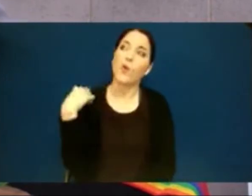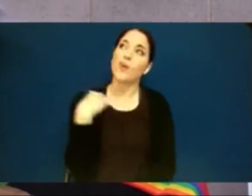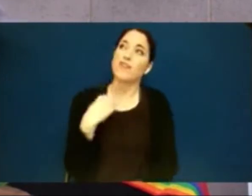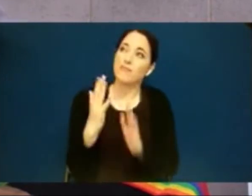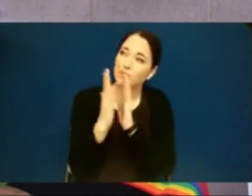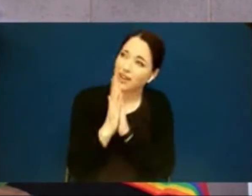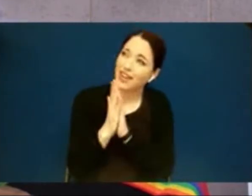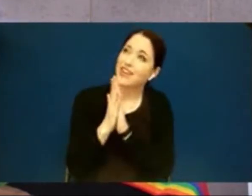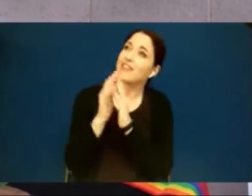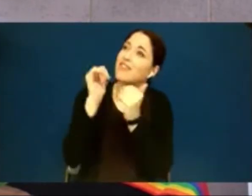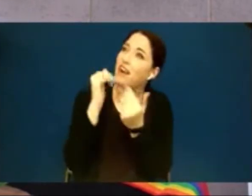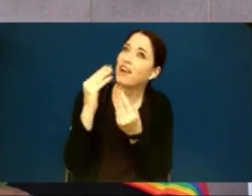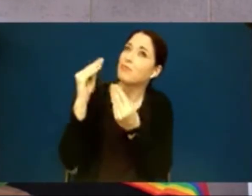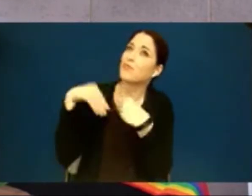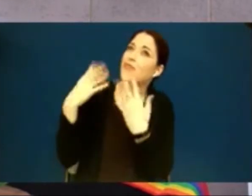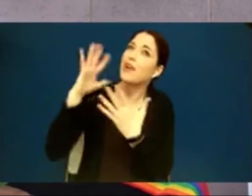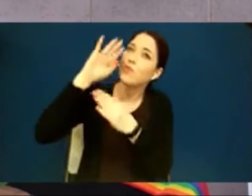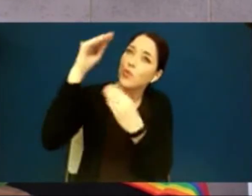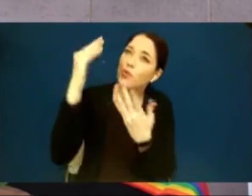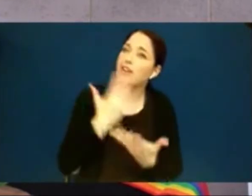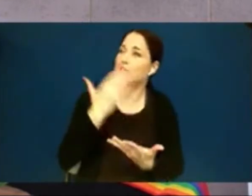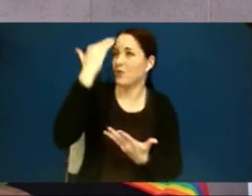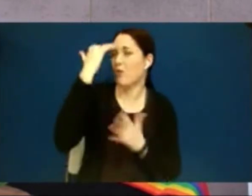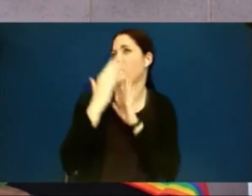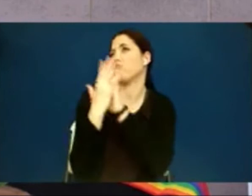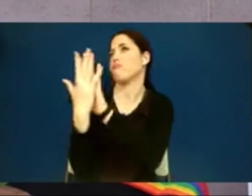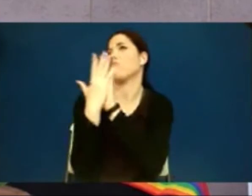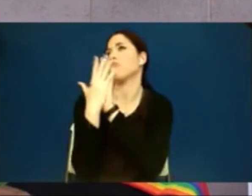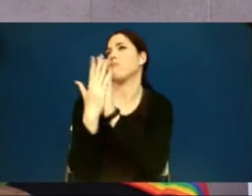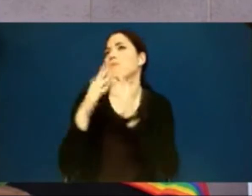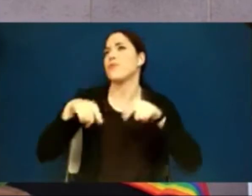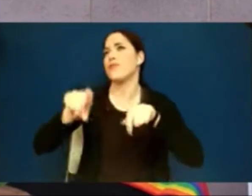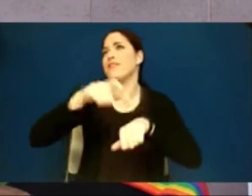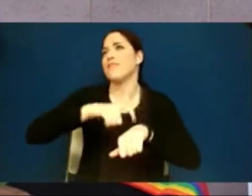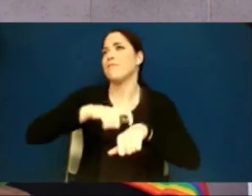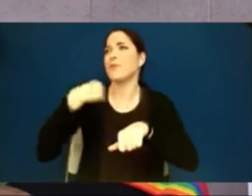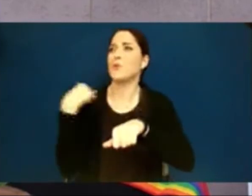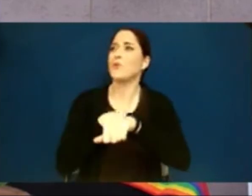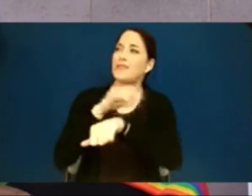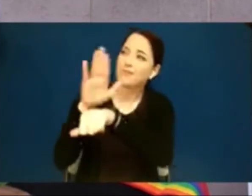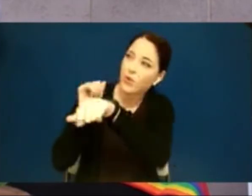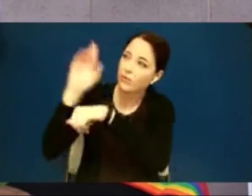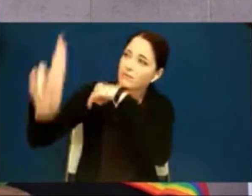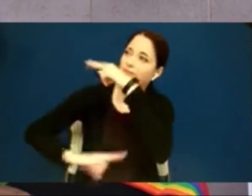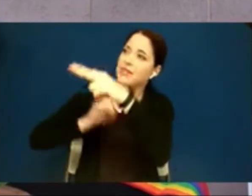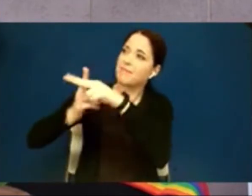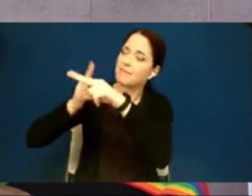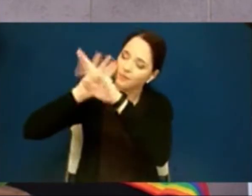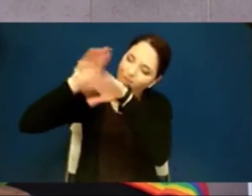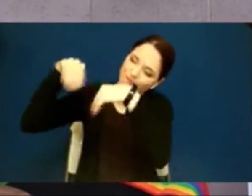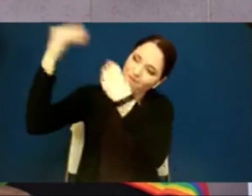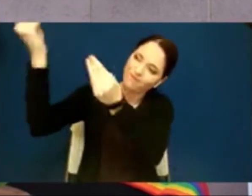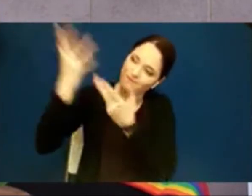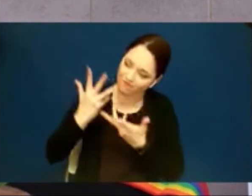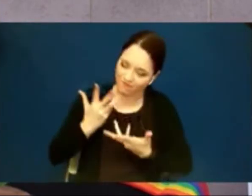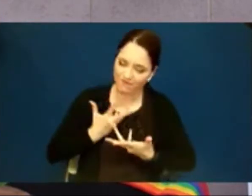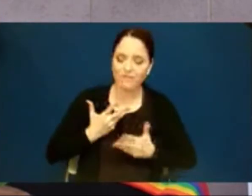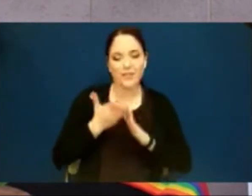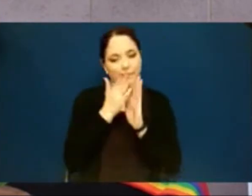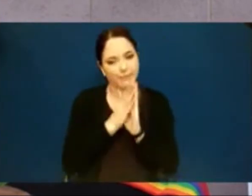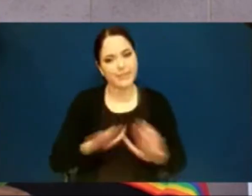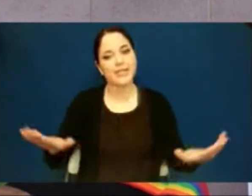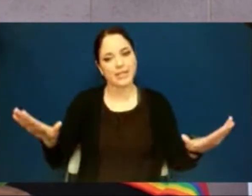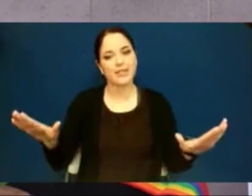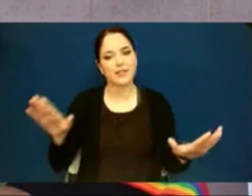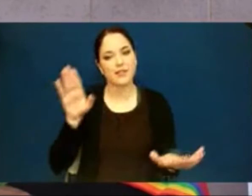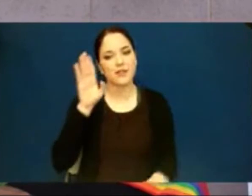presence. We call out and we receive the big voice that calls us to peace in the fullest